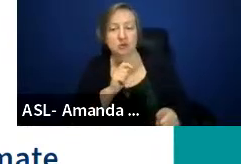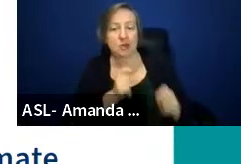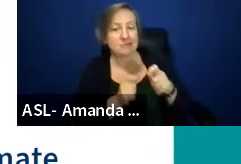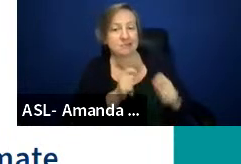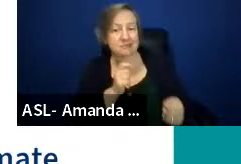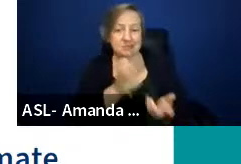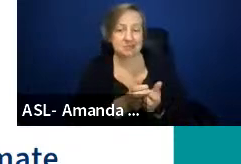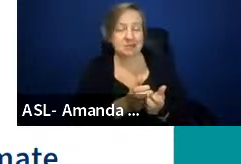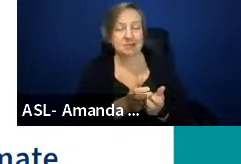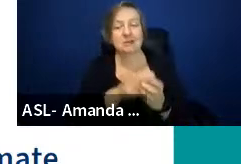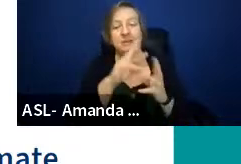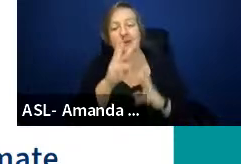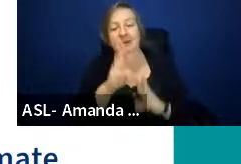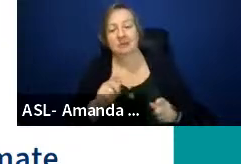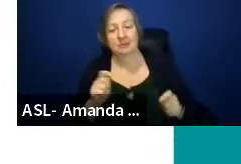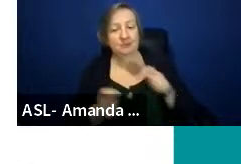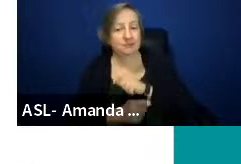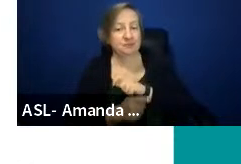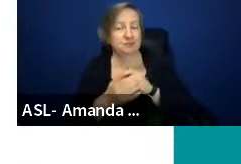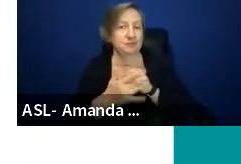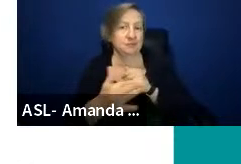And for ecosystems,